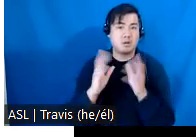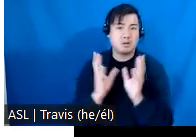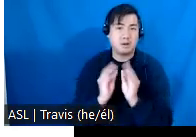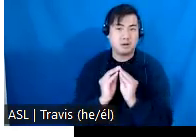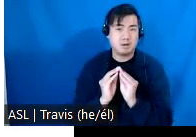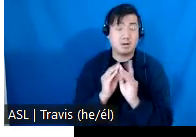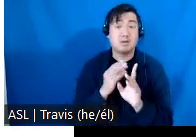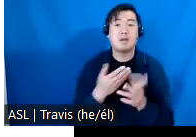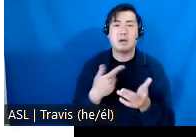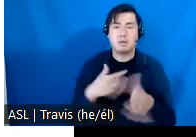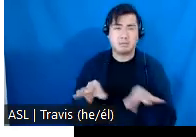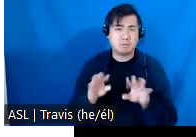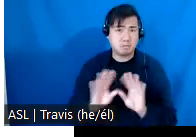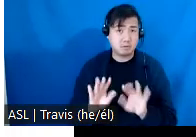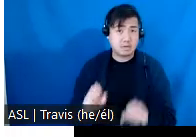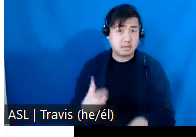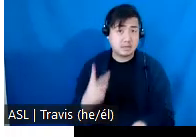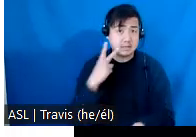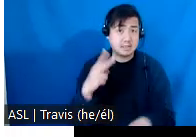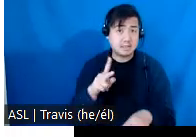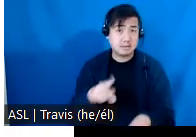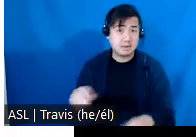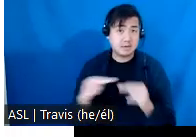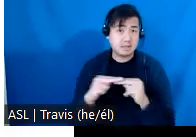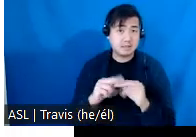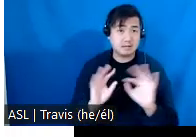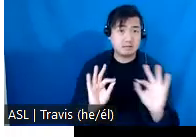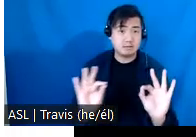Just for clarity, are you guys able to see the PowerPoint on the screen?